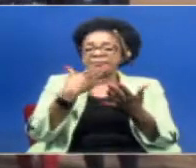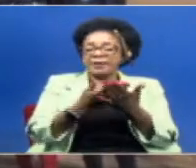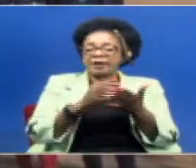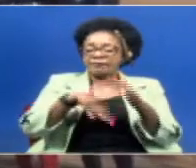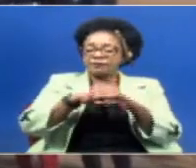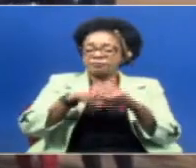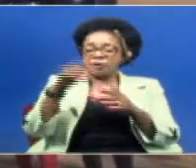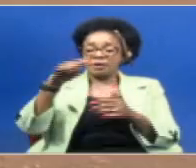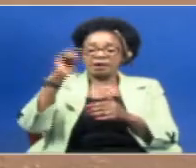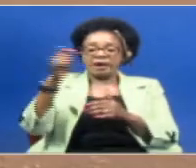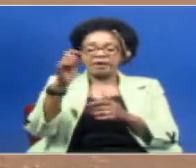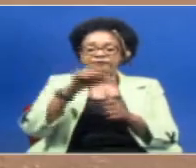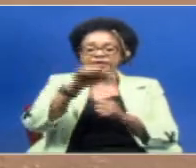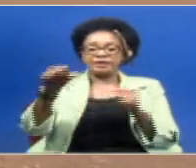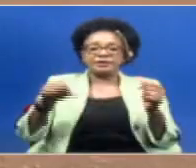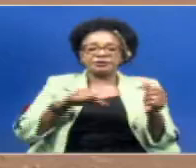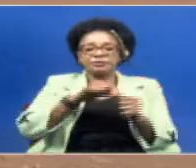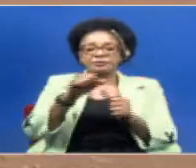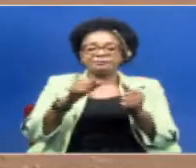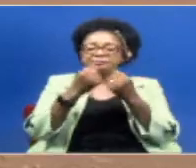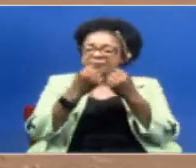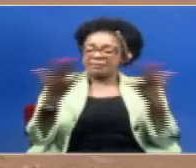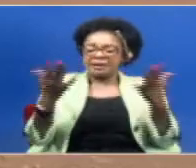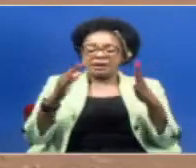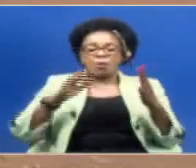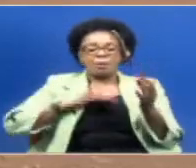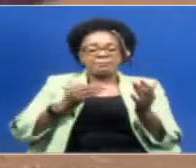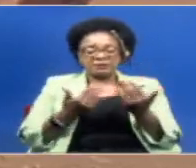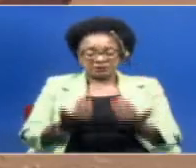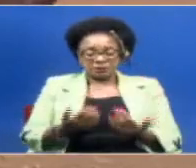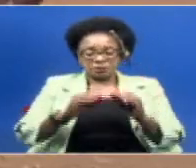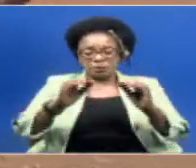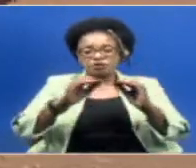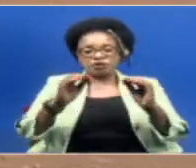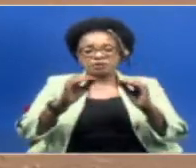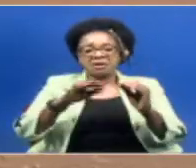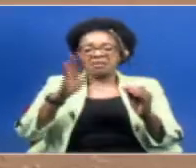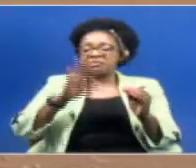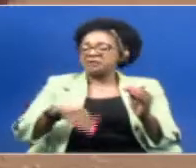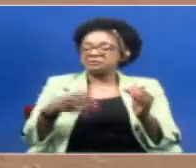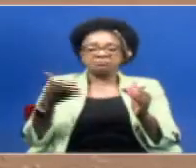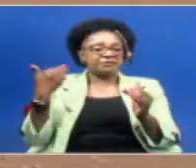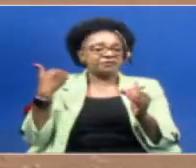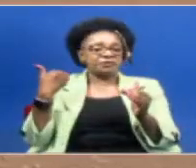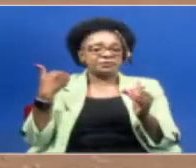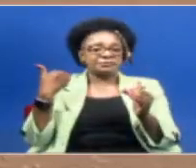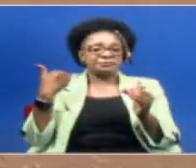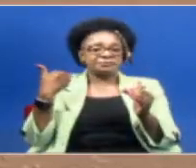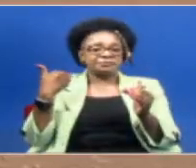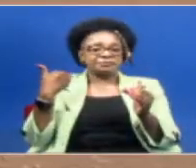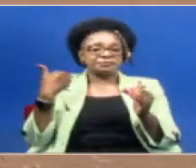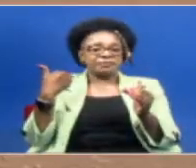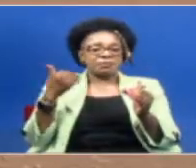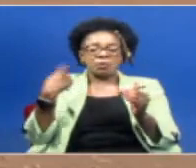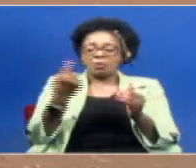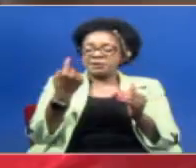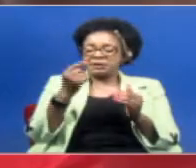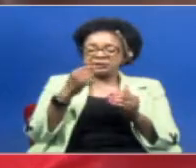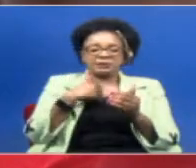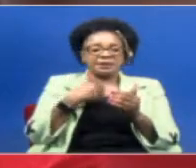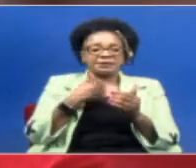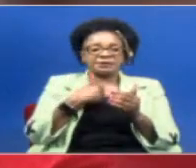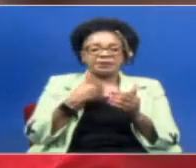Federation. At least many women are into coaching, unlike the days that we used to play. We only used to have